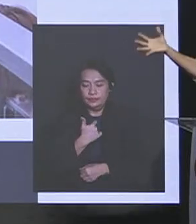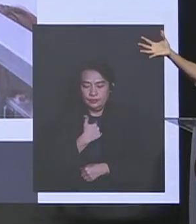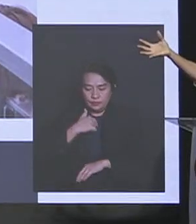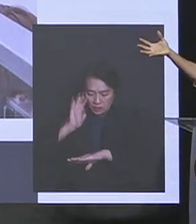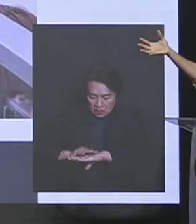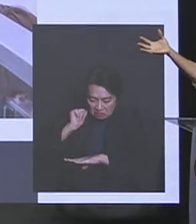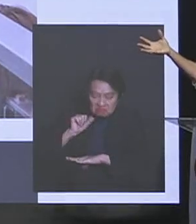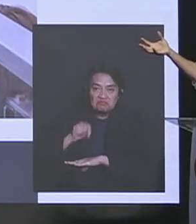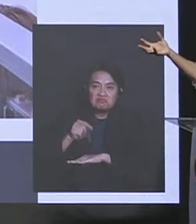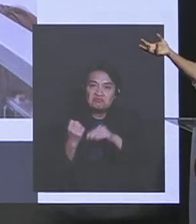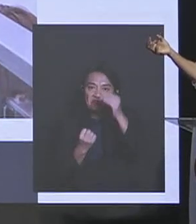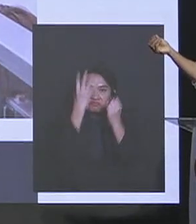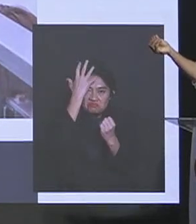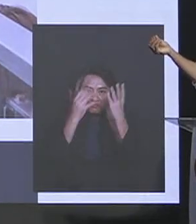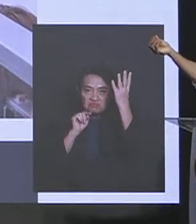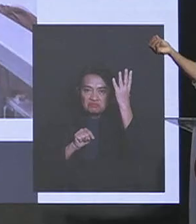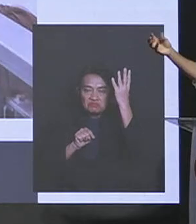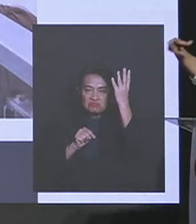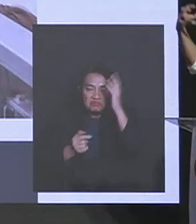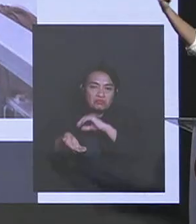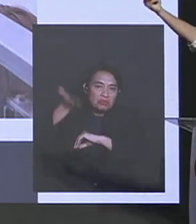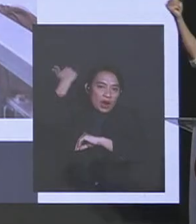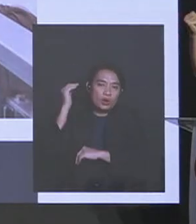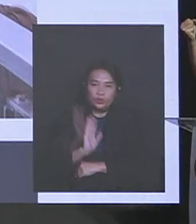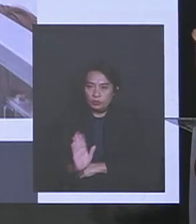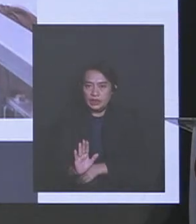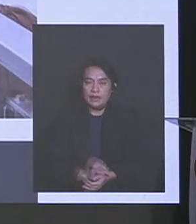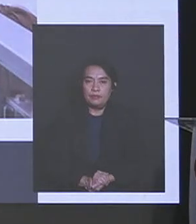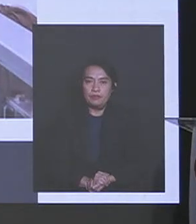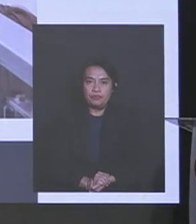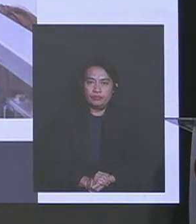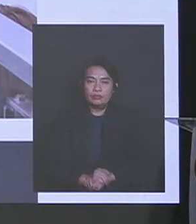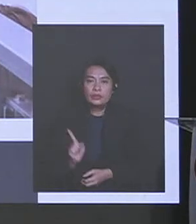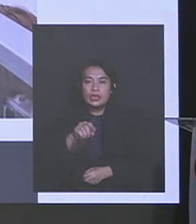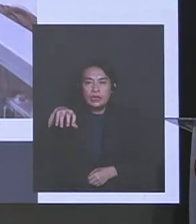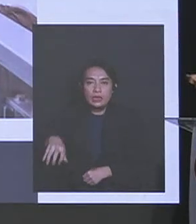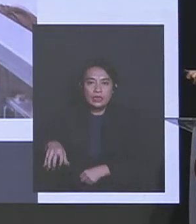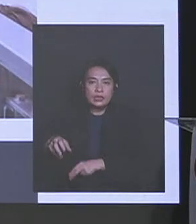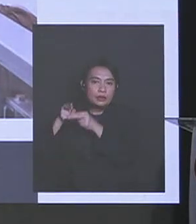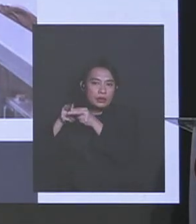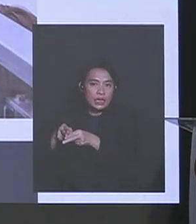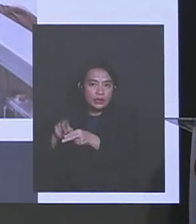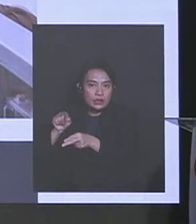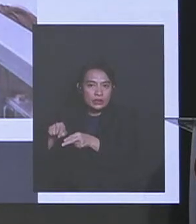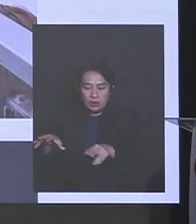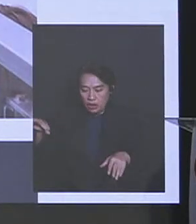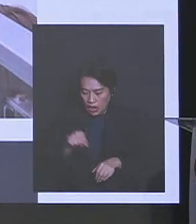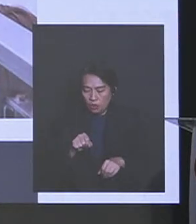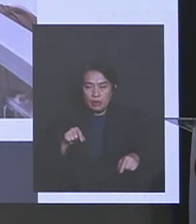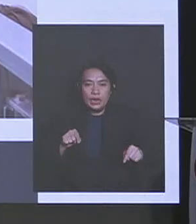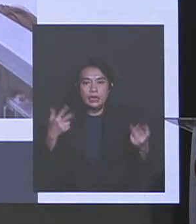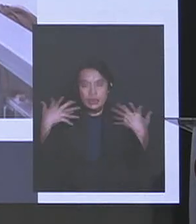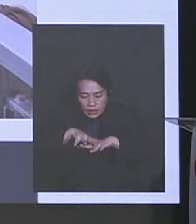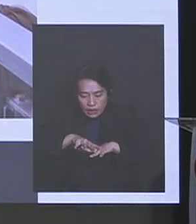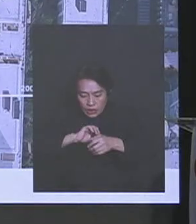with a private entity and the design that they can bring to it, sometimes it's actually better to go that